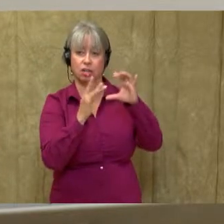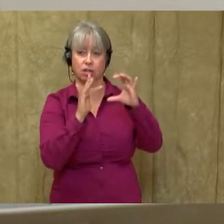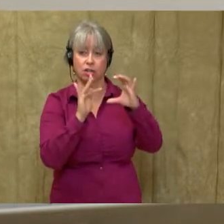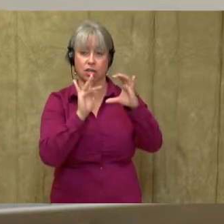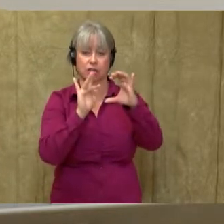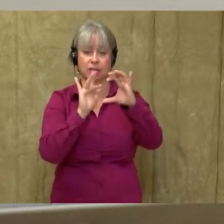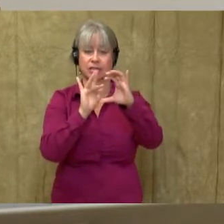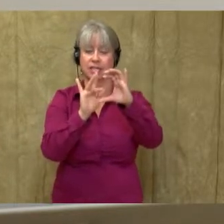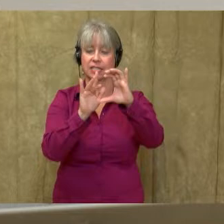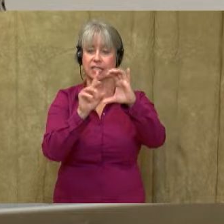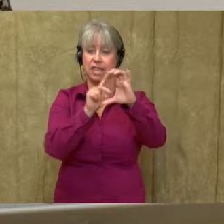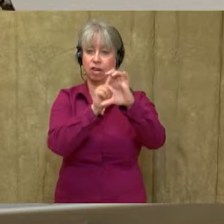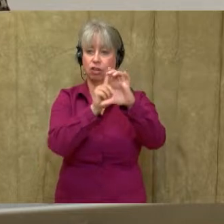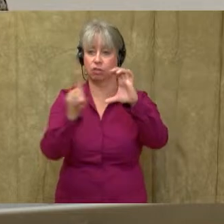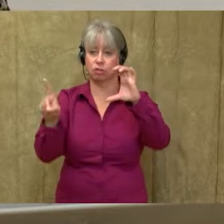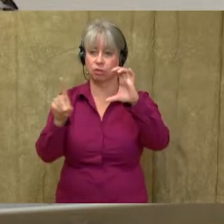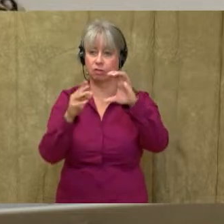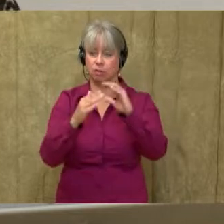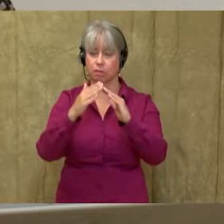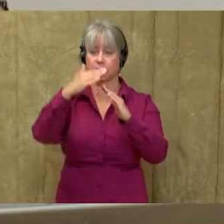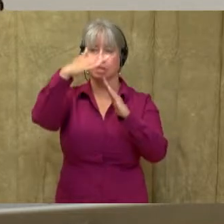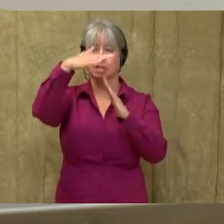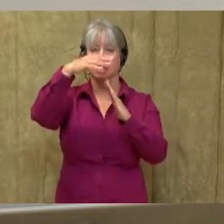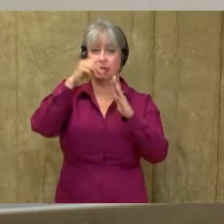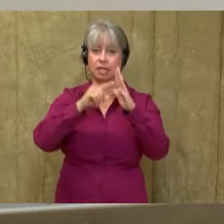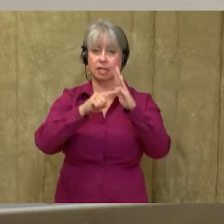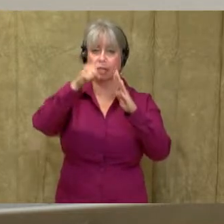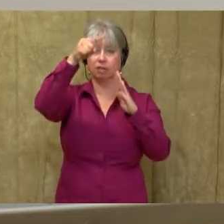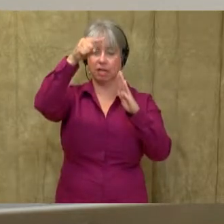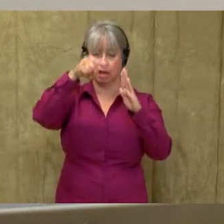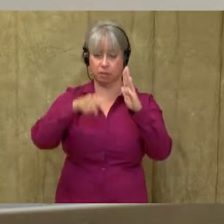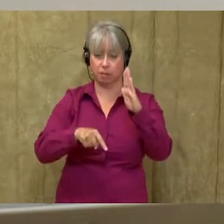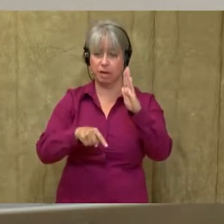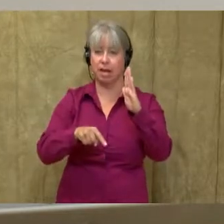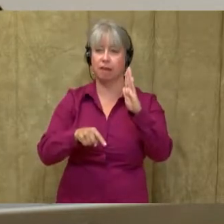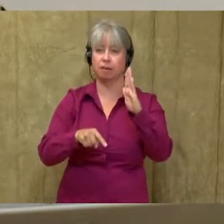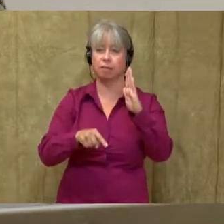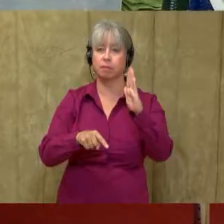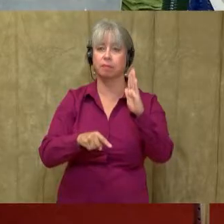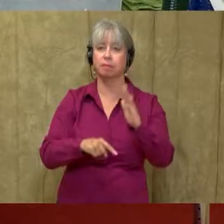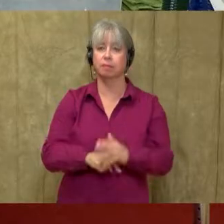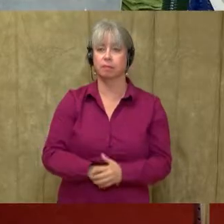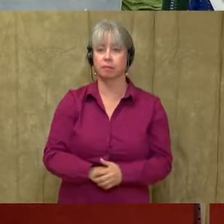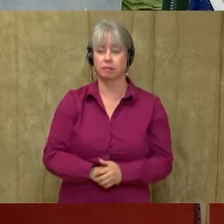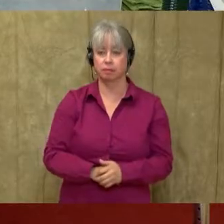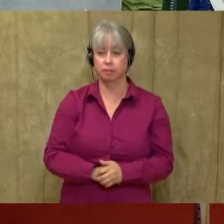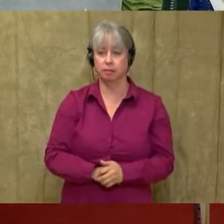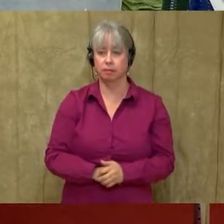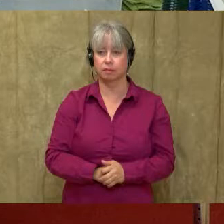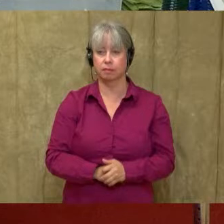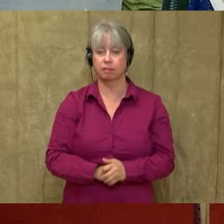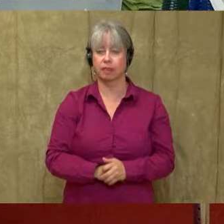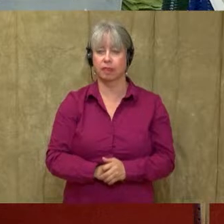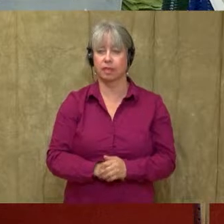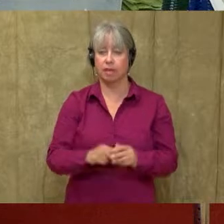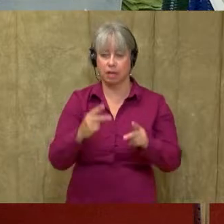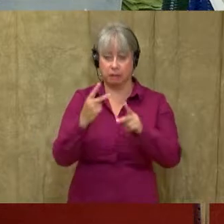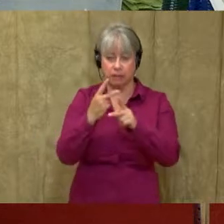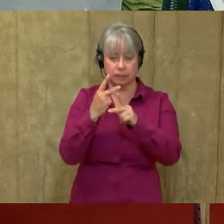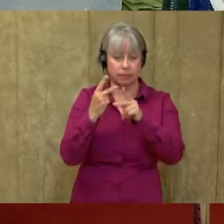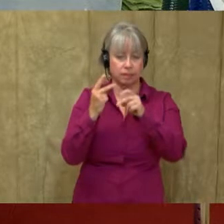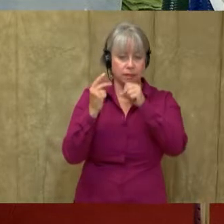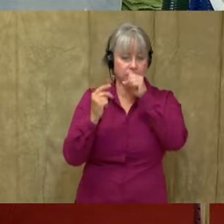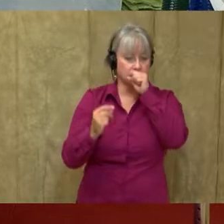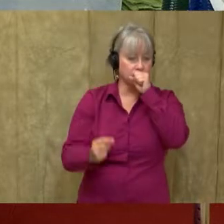the center, through the top to the bottom. And there's a radius. We're going to talk about how we can figure out the height.